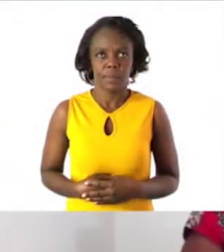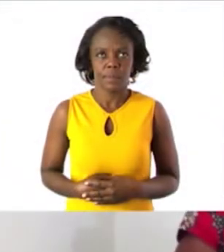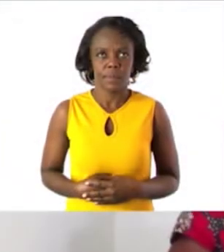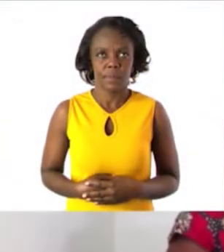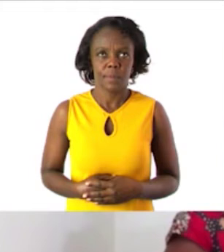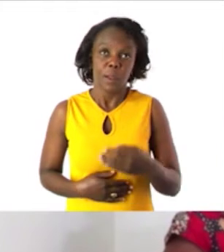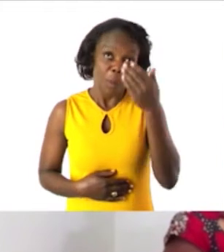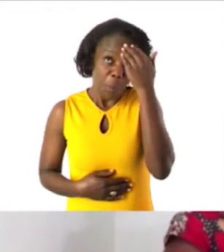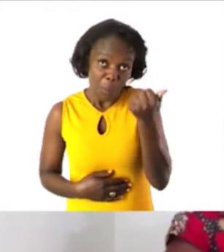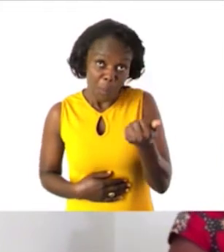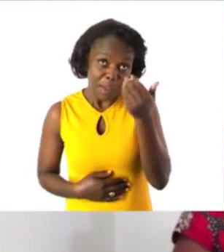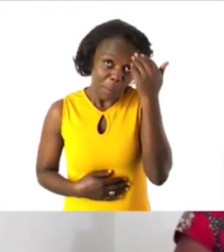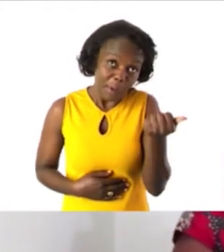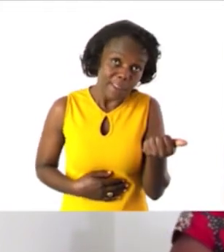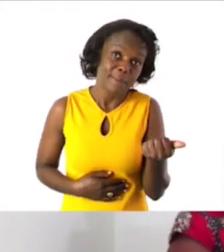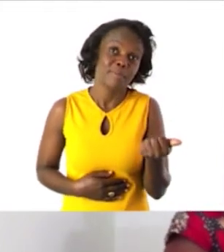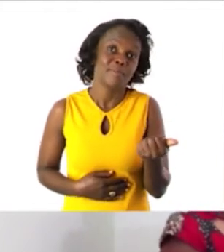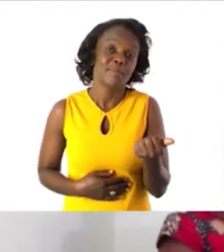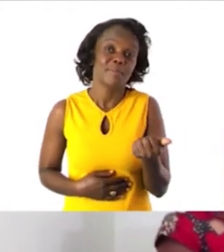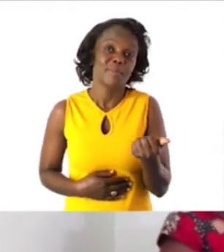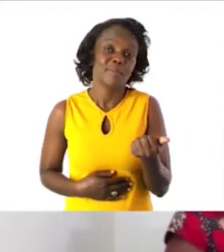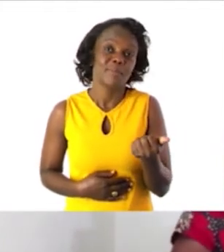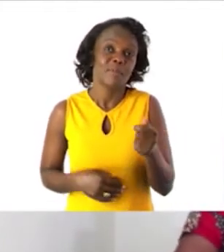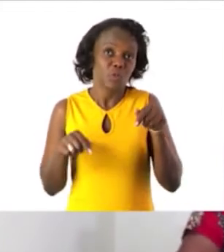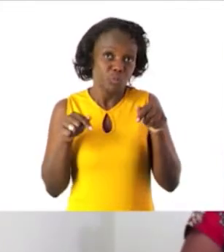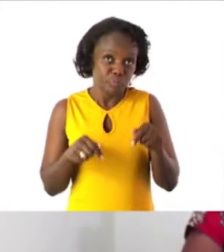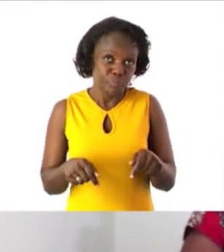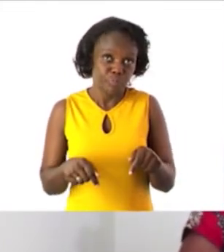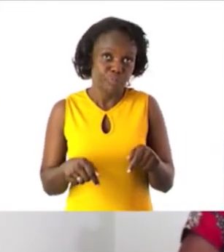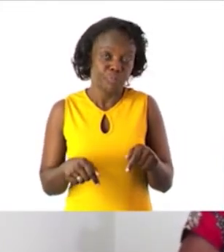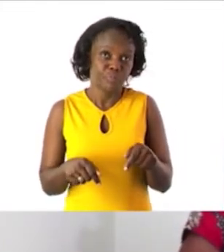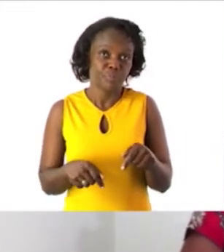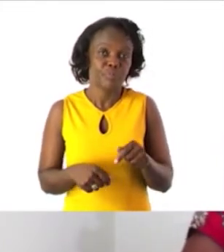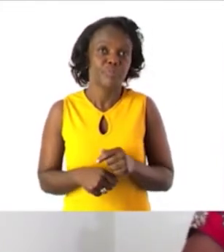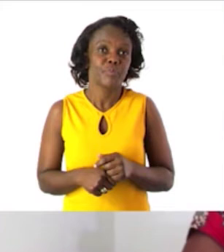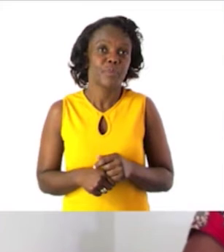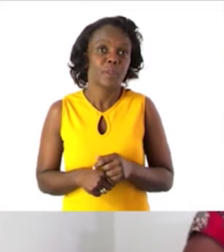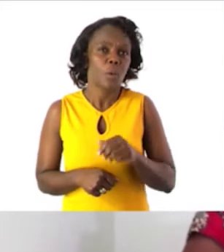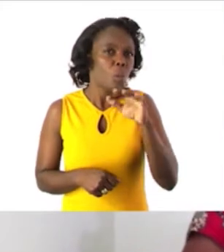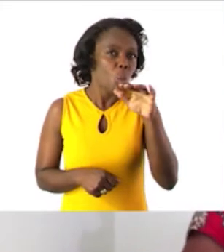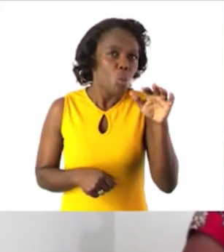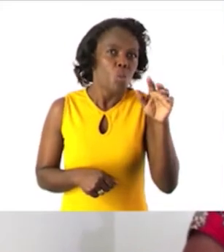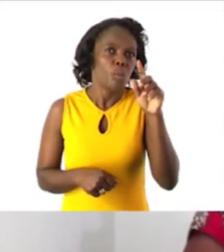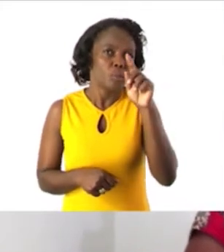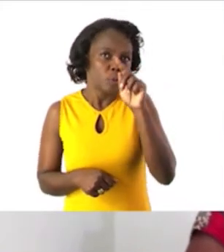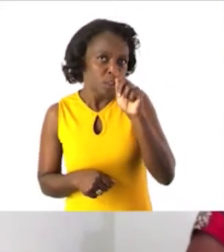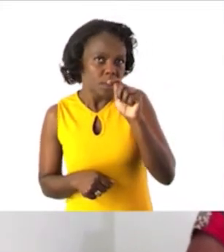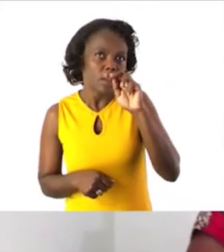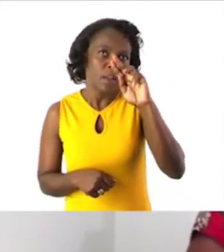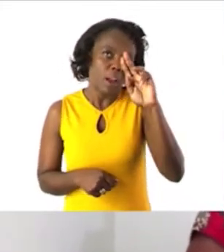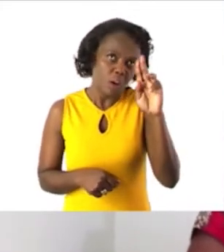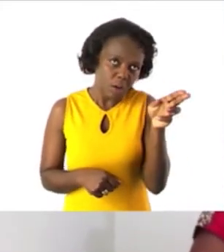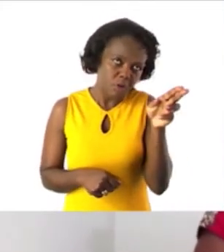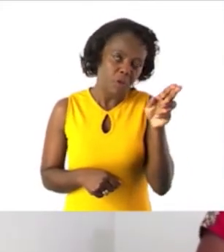Good morning, learners, once more again. Today we are going to look at that sound, the t and